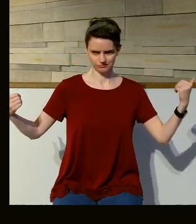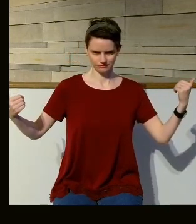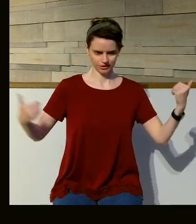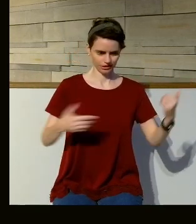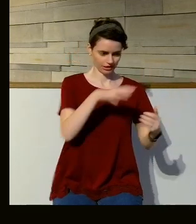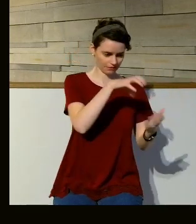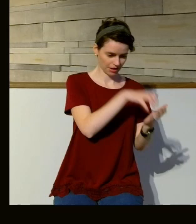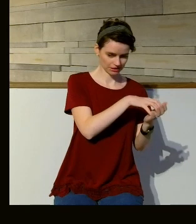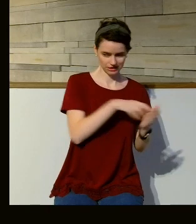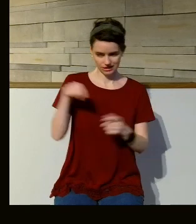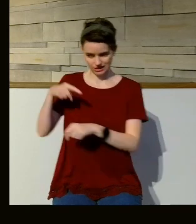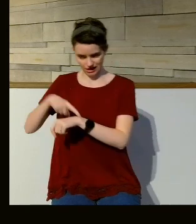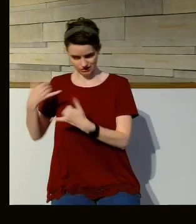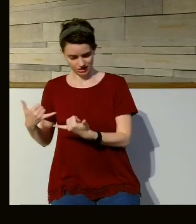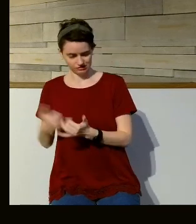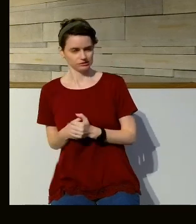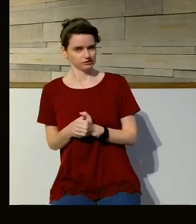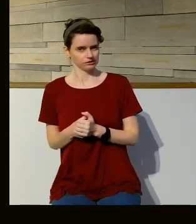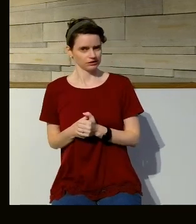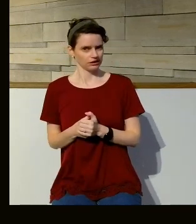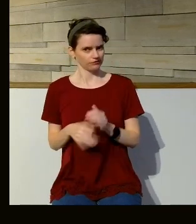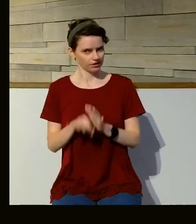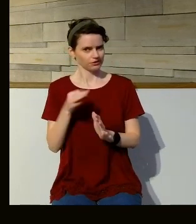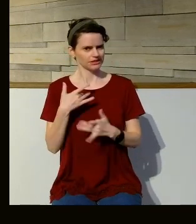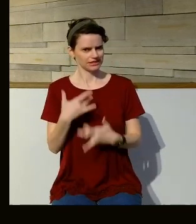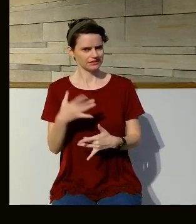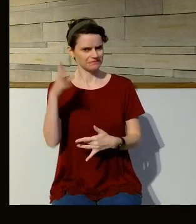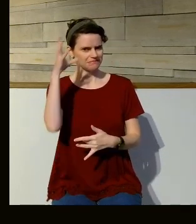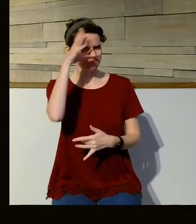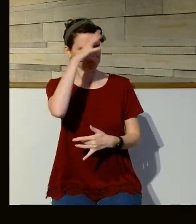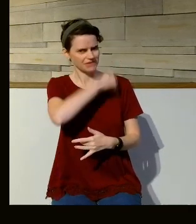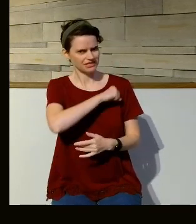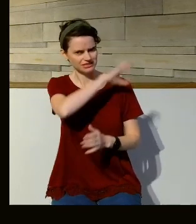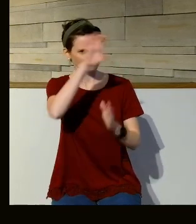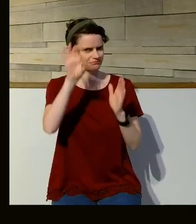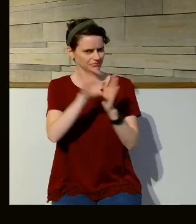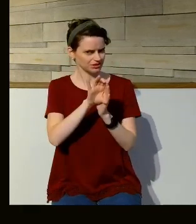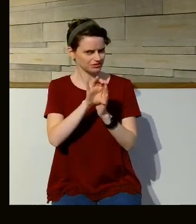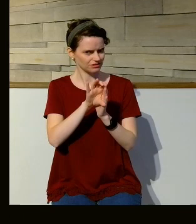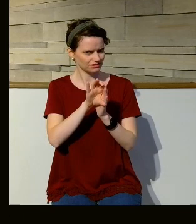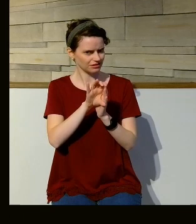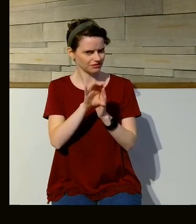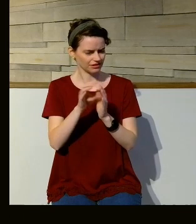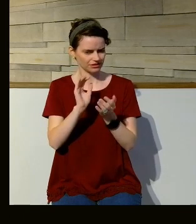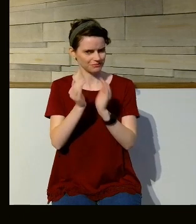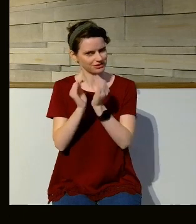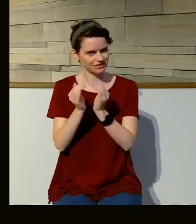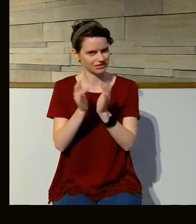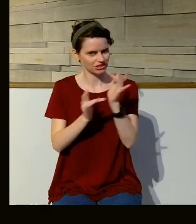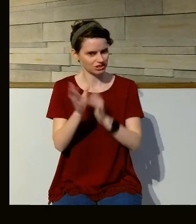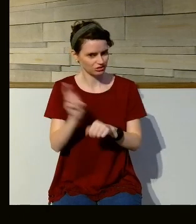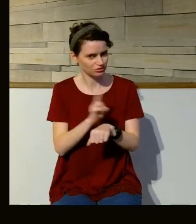between this passage and the time that we live in now, I find that we often tend to miss the illustrations and purposes of the analogies, especially that